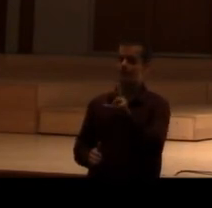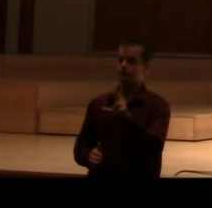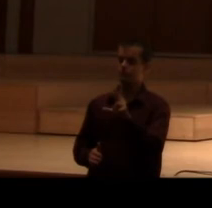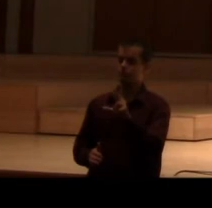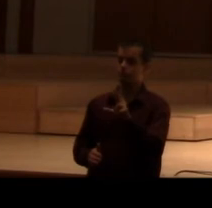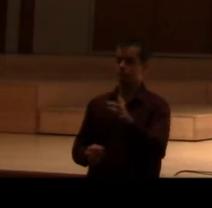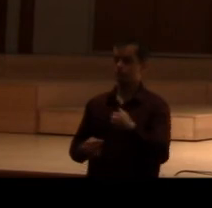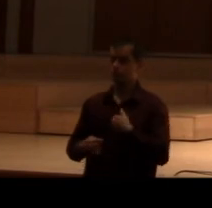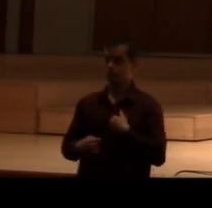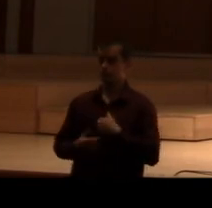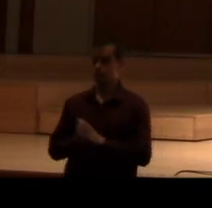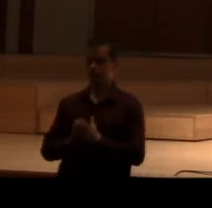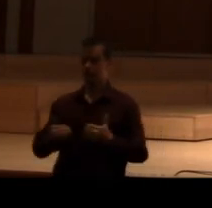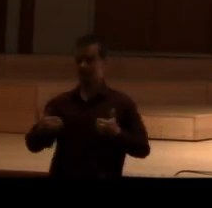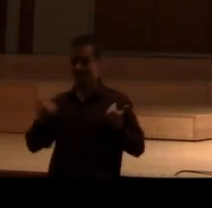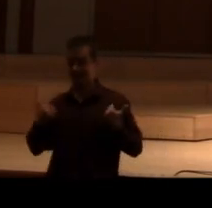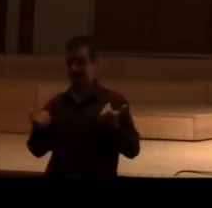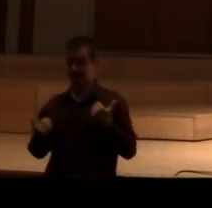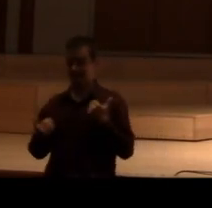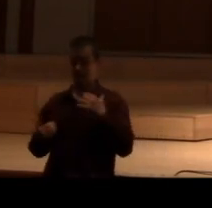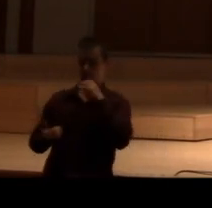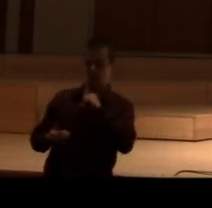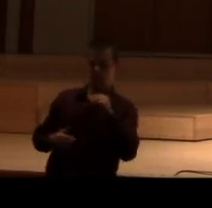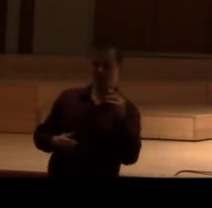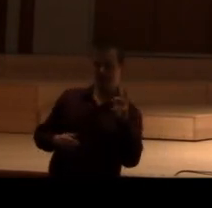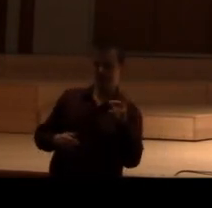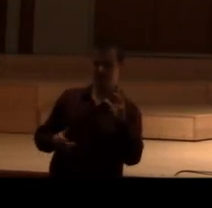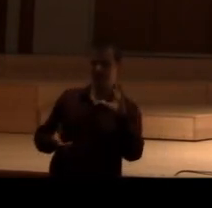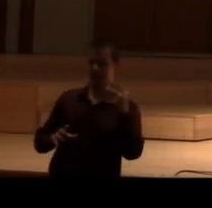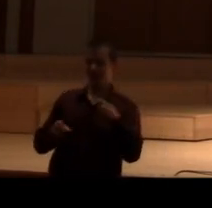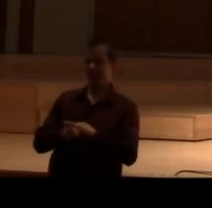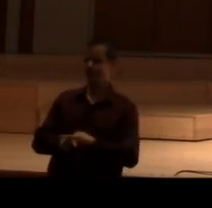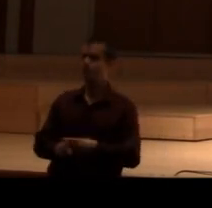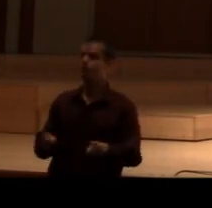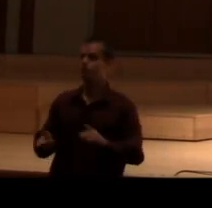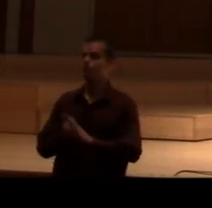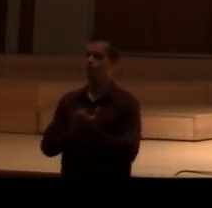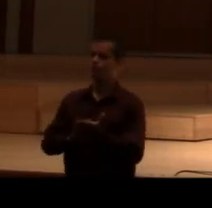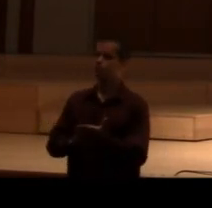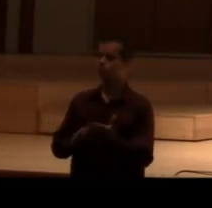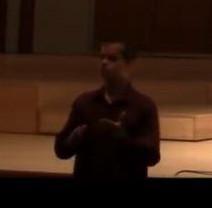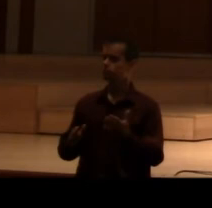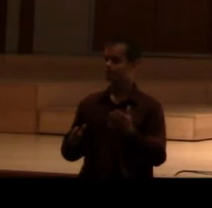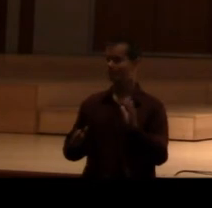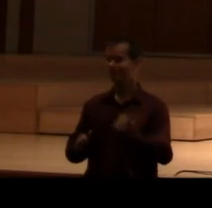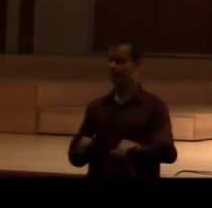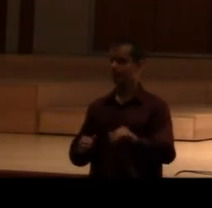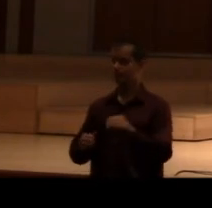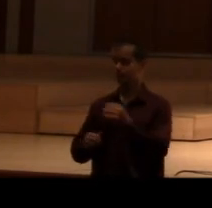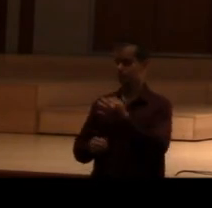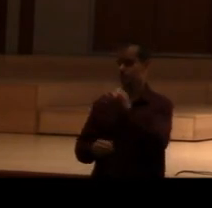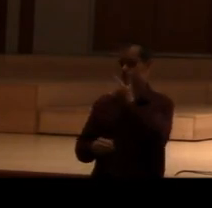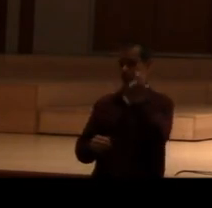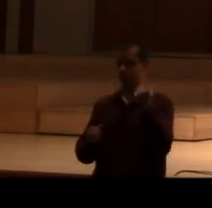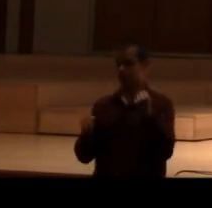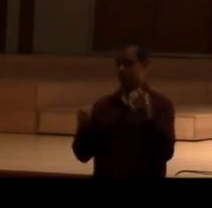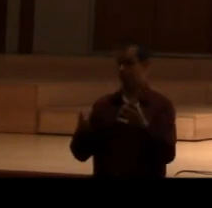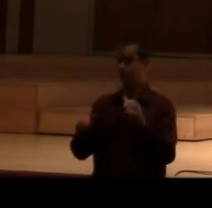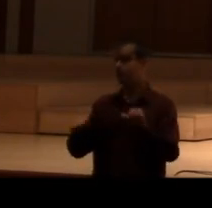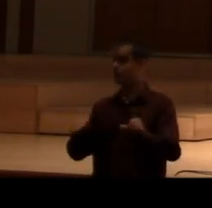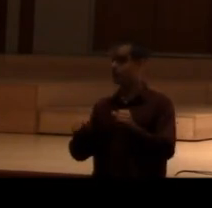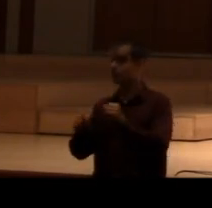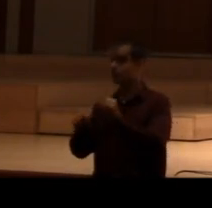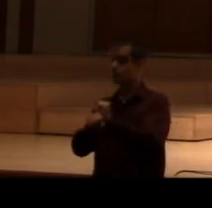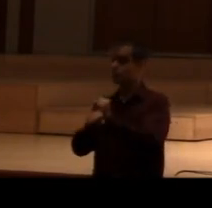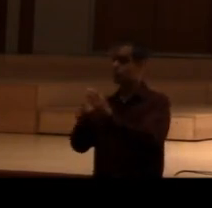got my opportunity to be exactly that a lot sooner than I had expected, because I might have mentioned that along with my huge list of potential careers,